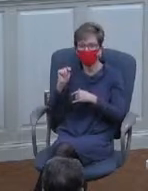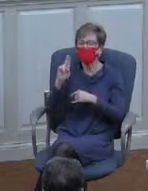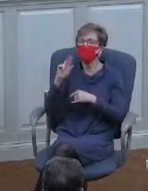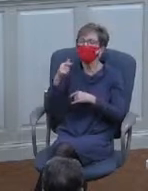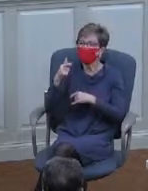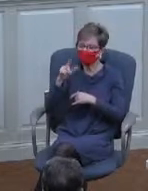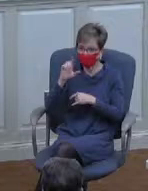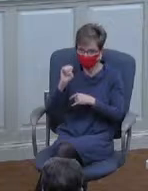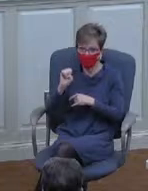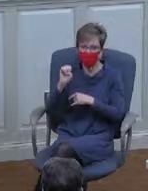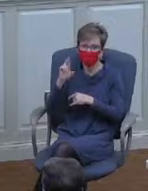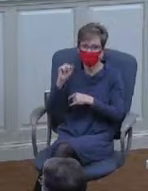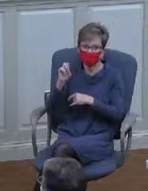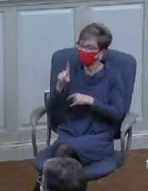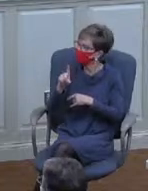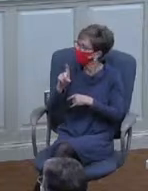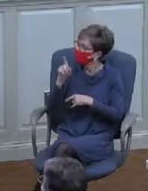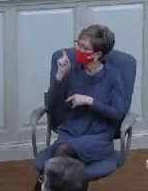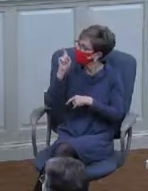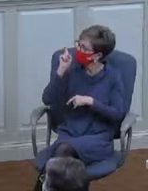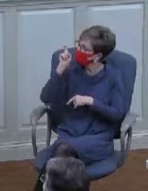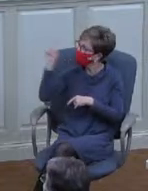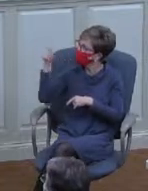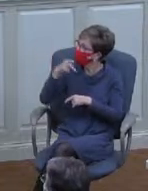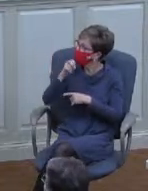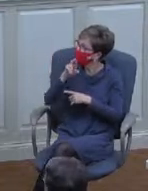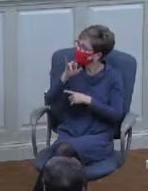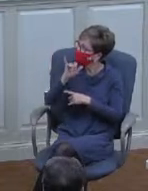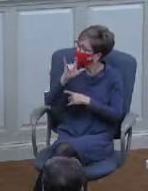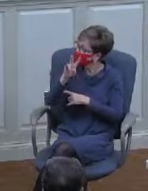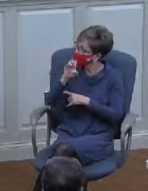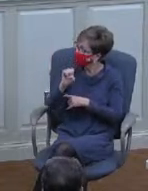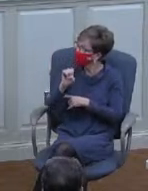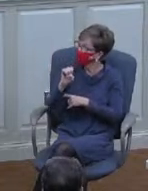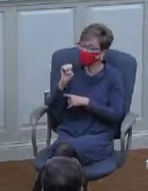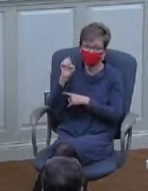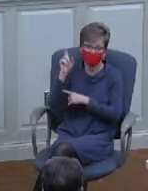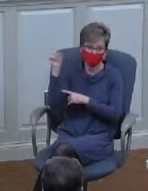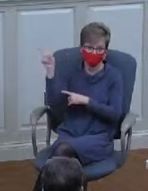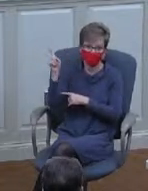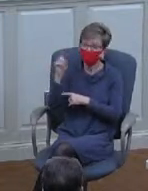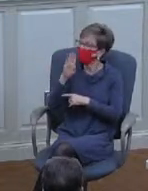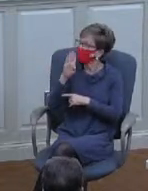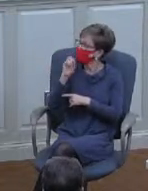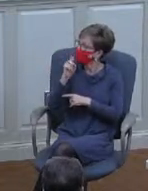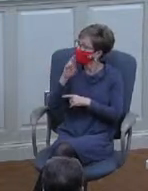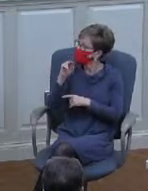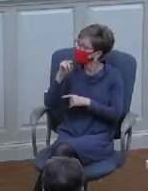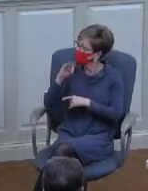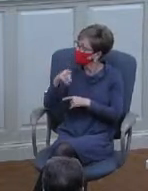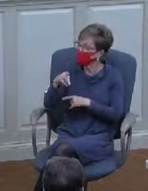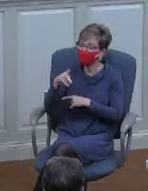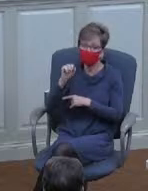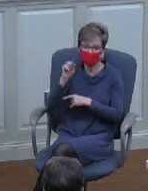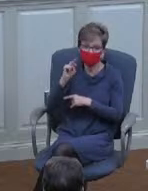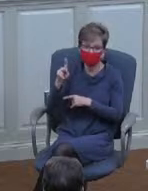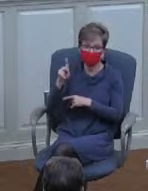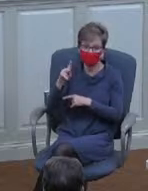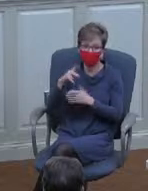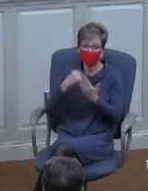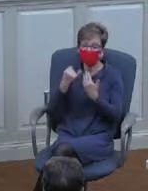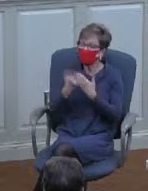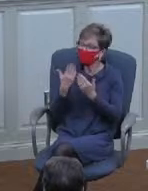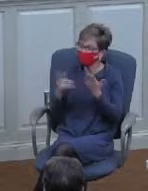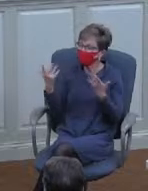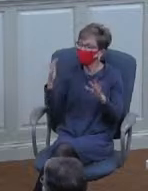this Perryville Road booster pump and elevated tank project. I'm sure you all are fully aware of the work going on